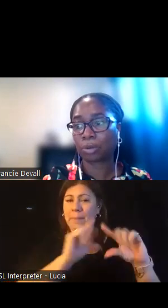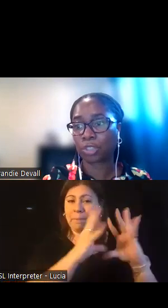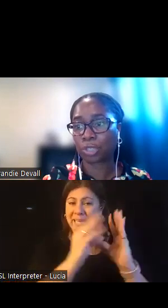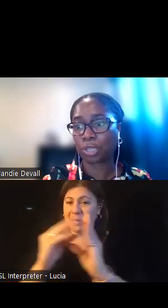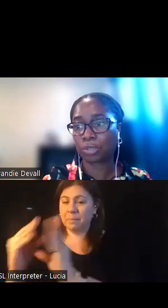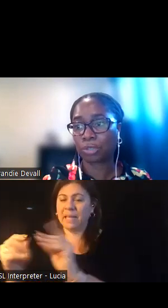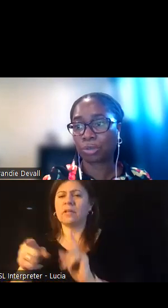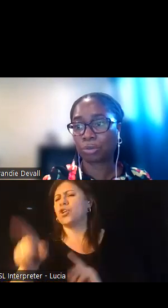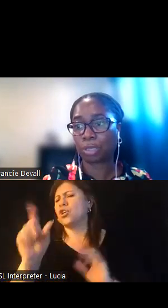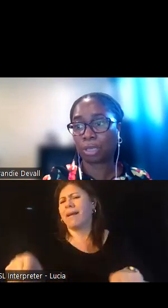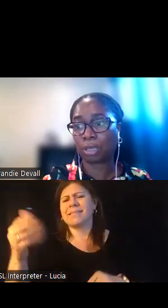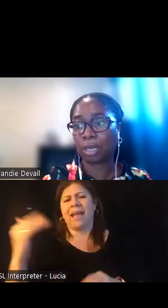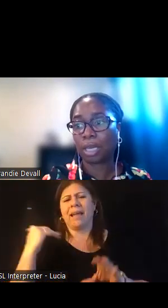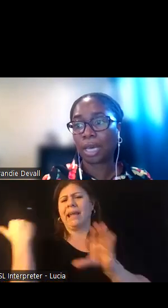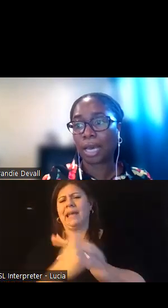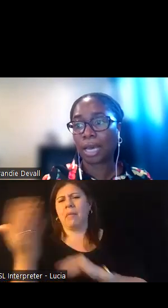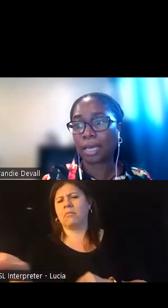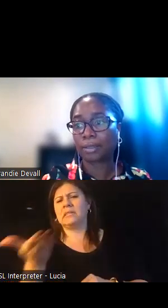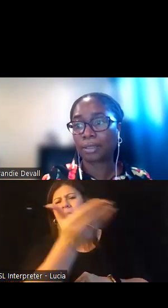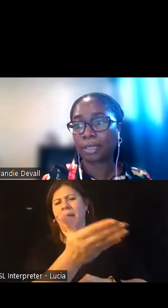comments or questions to the